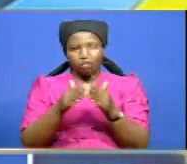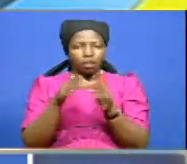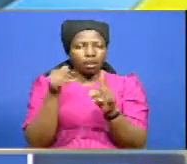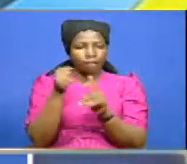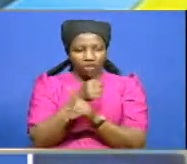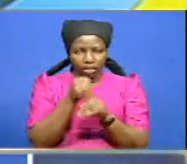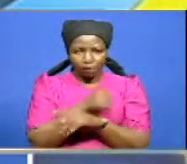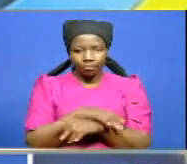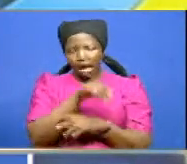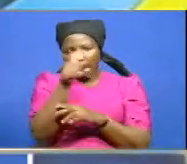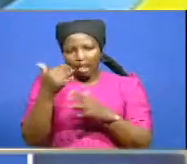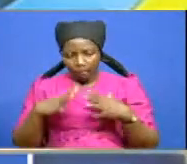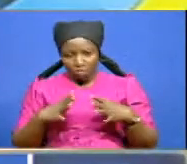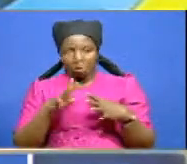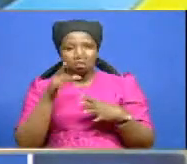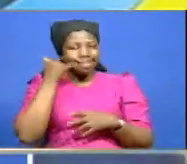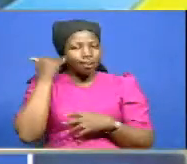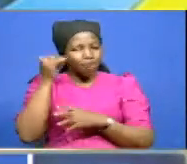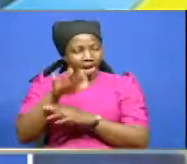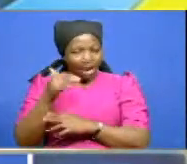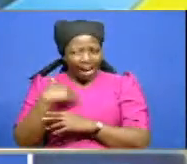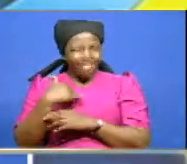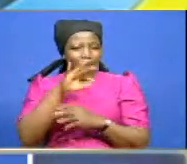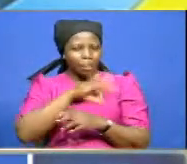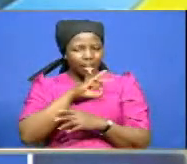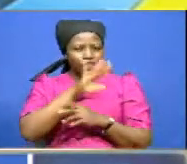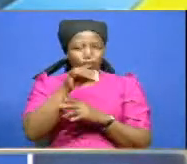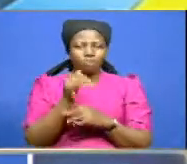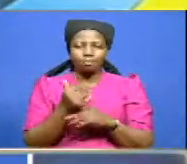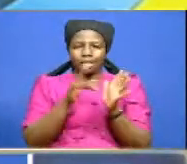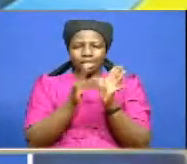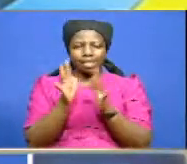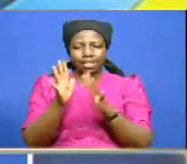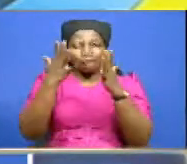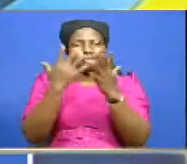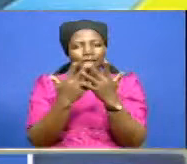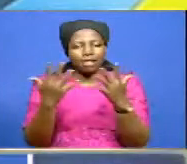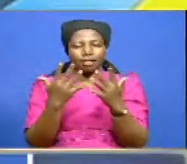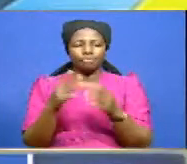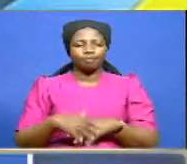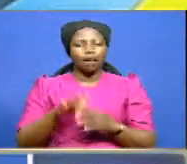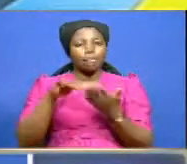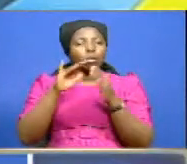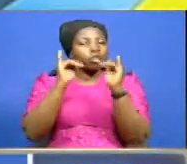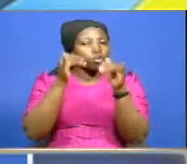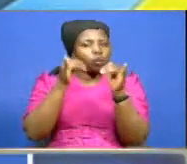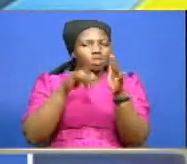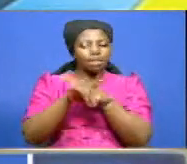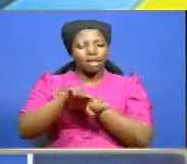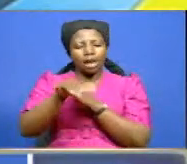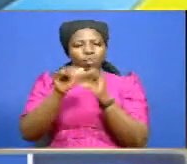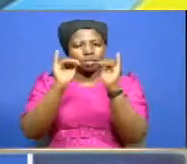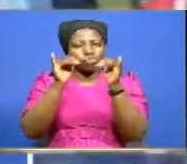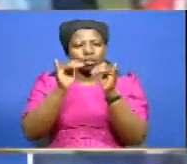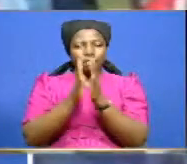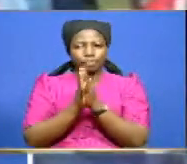from free Christmas goodies by a local charitable organization. More details in our county news